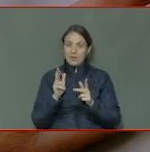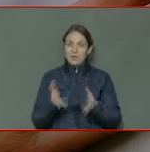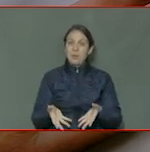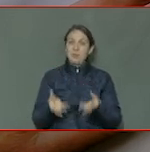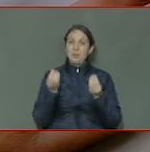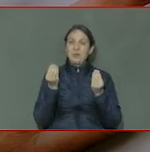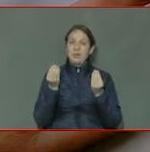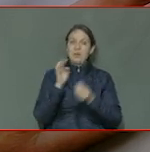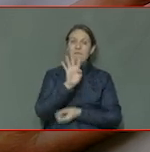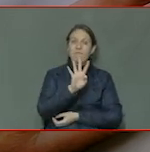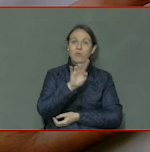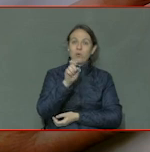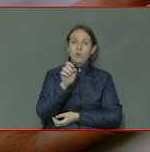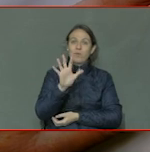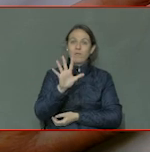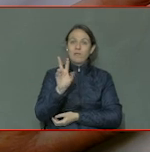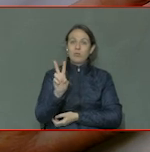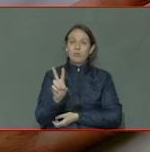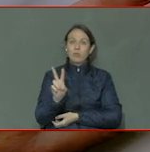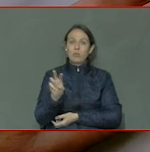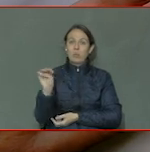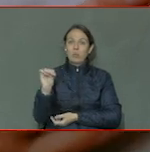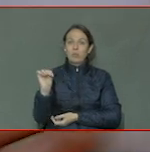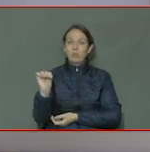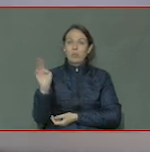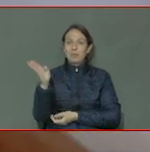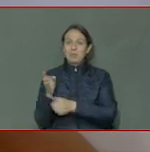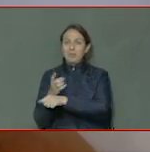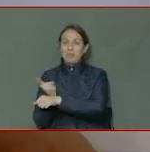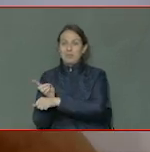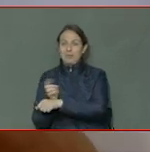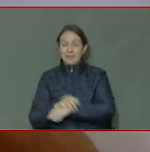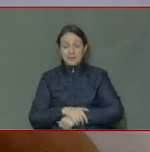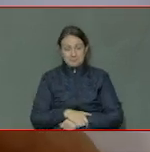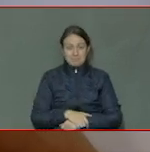got 4,52 meters per second.